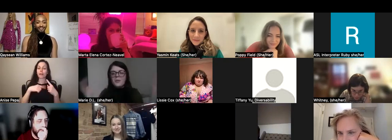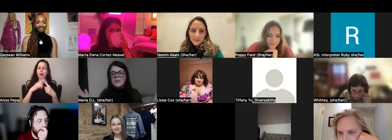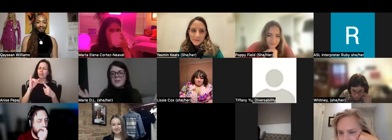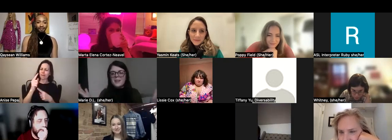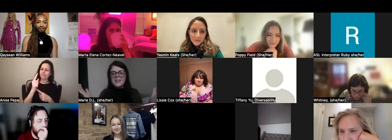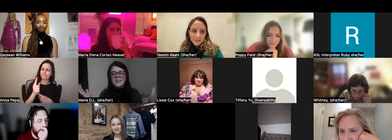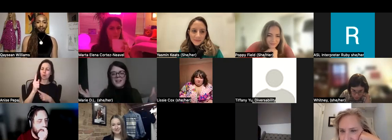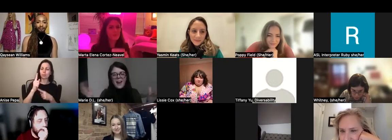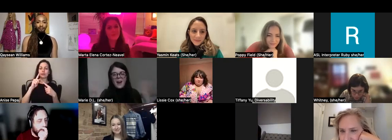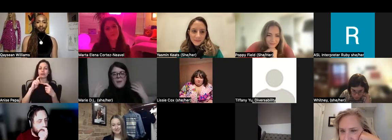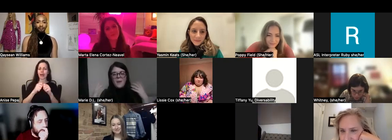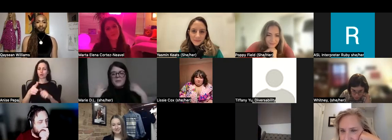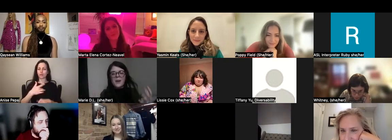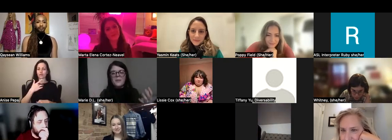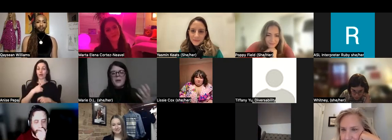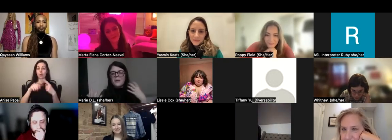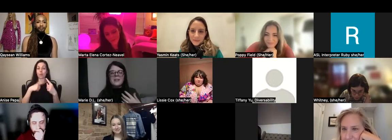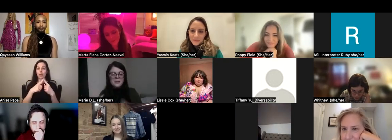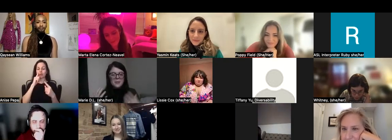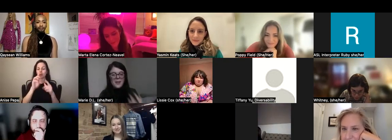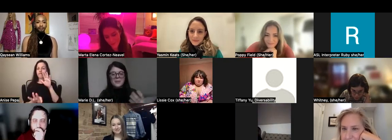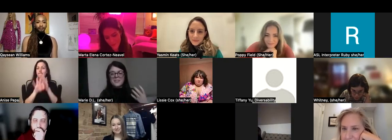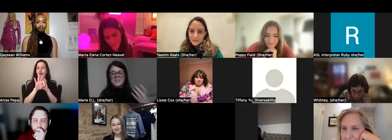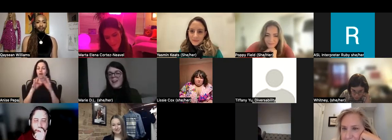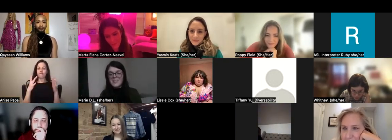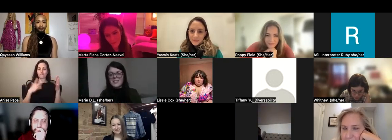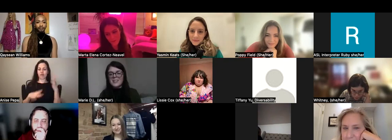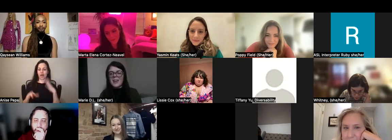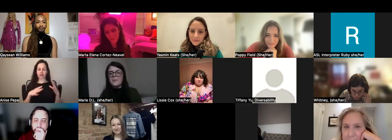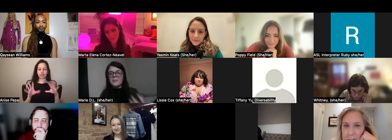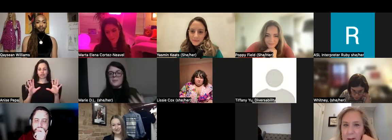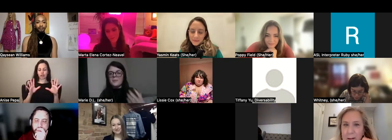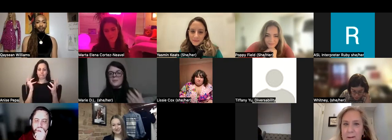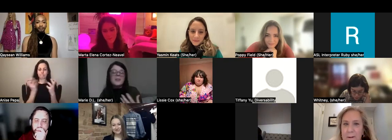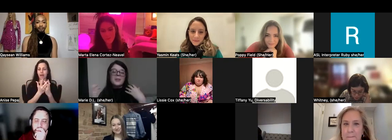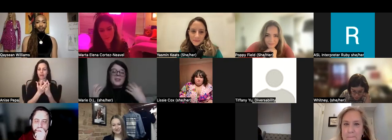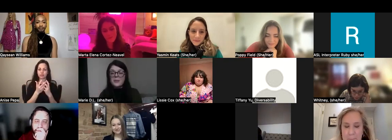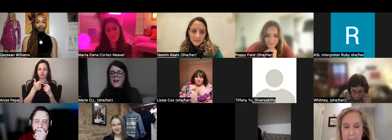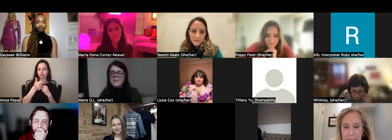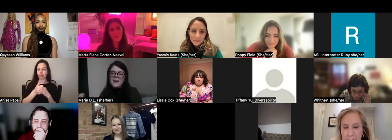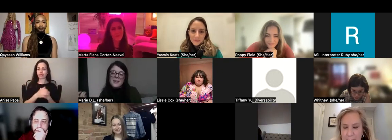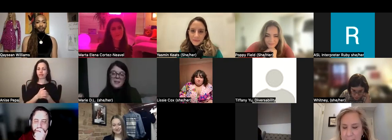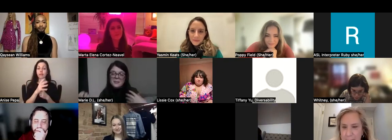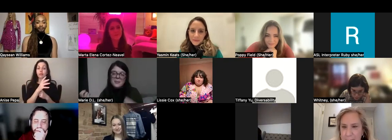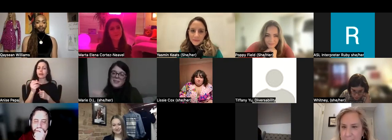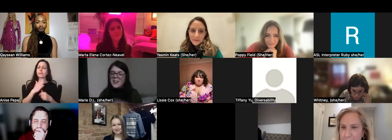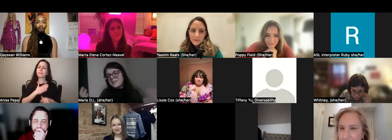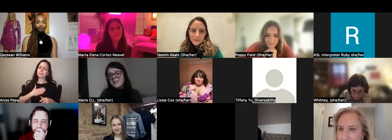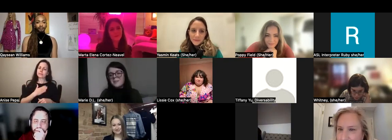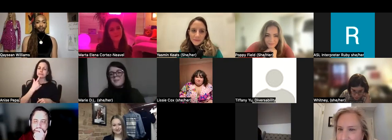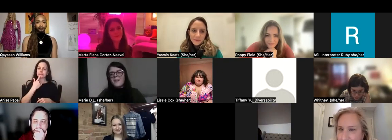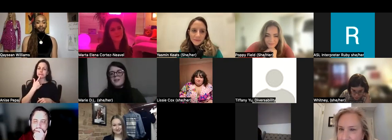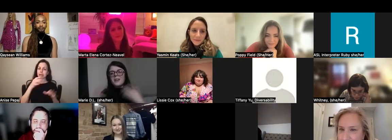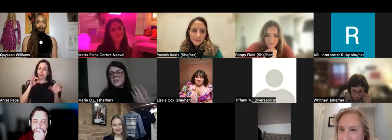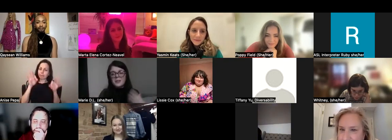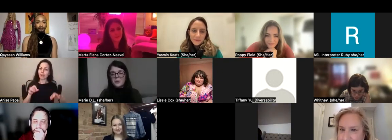felt when you found fashion that was for you. And also, please tell us a little bit